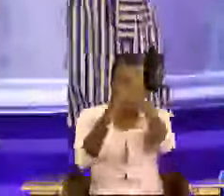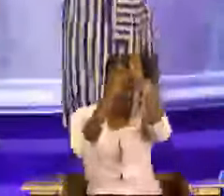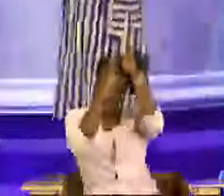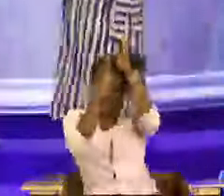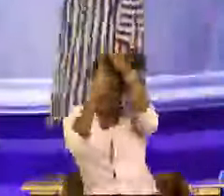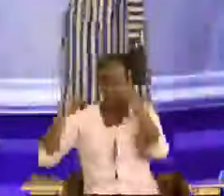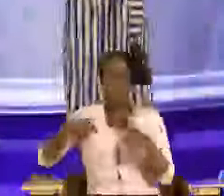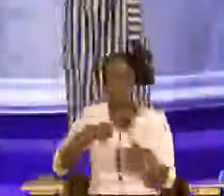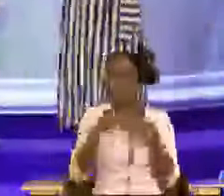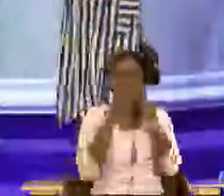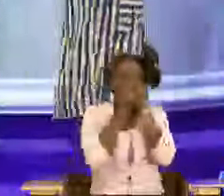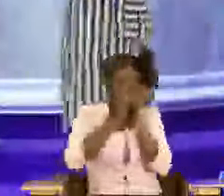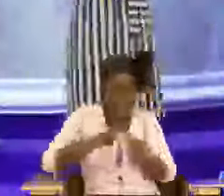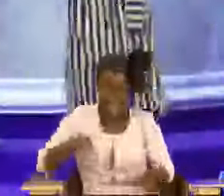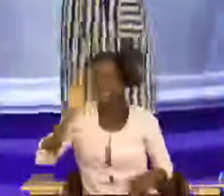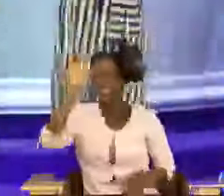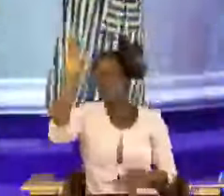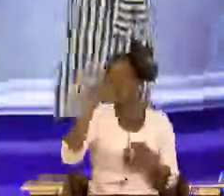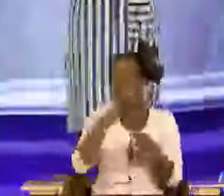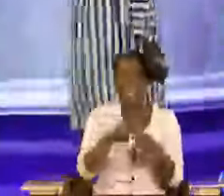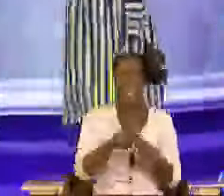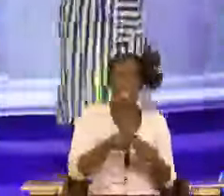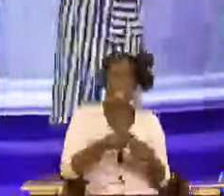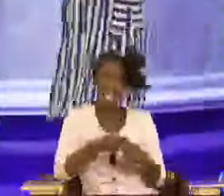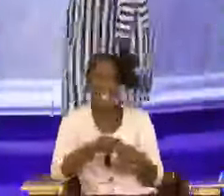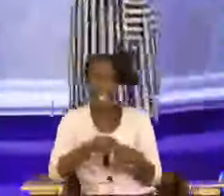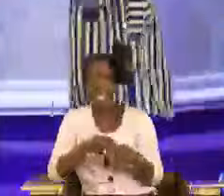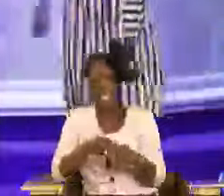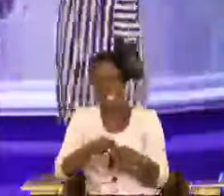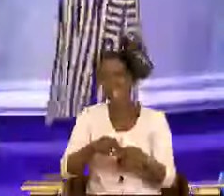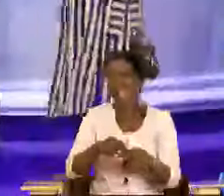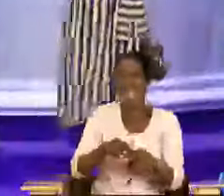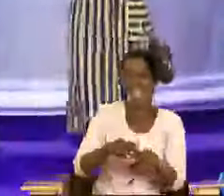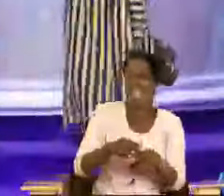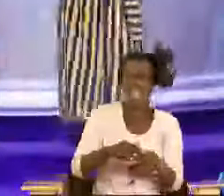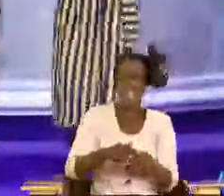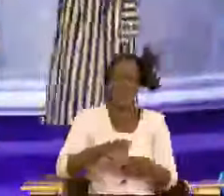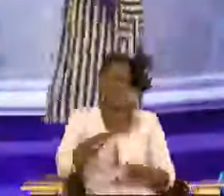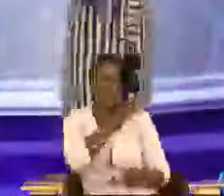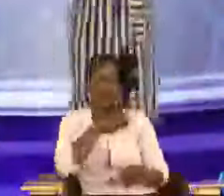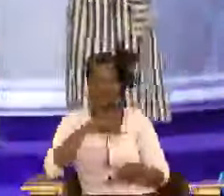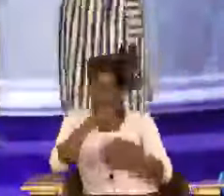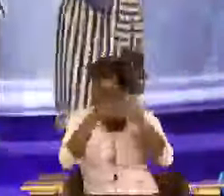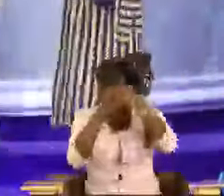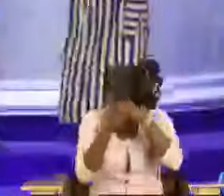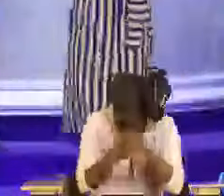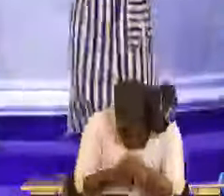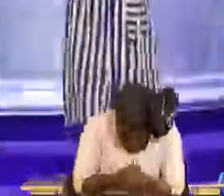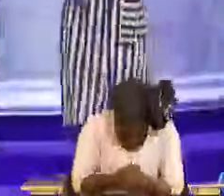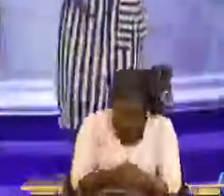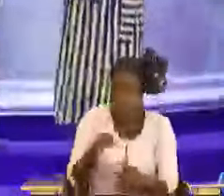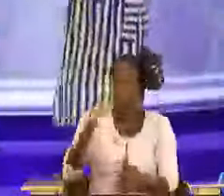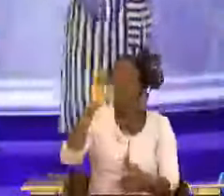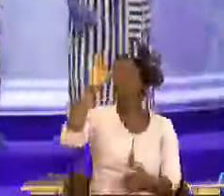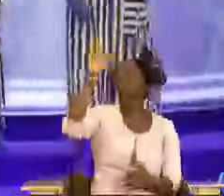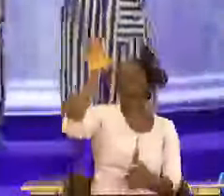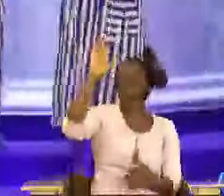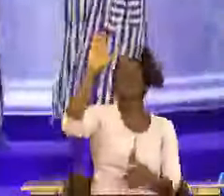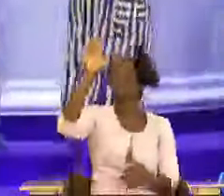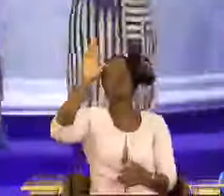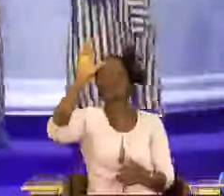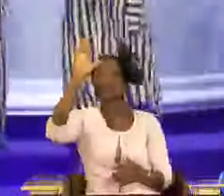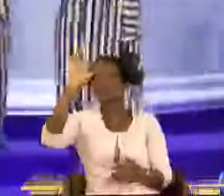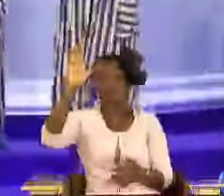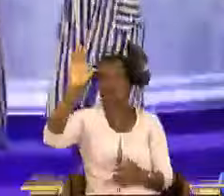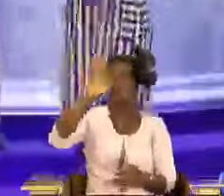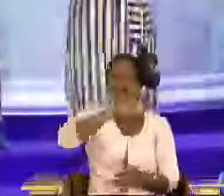your music our and worship and worship oh